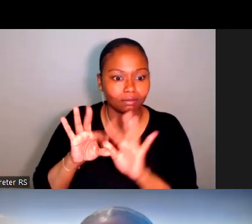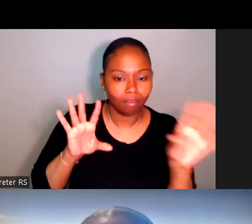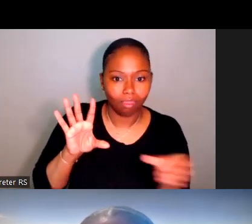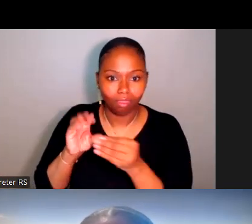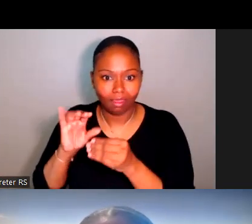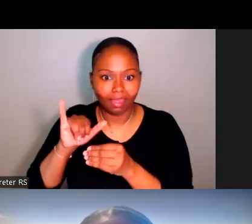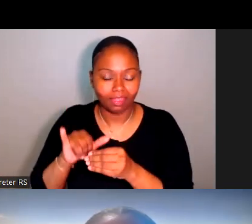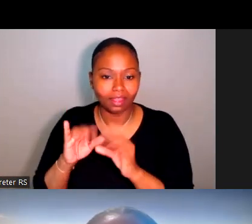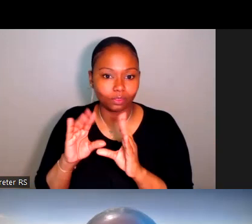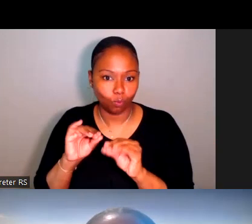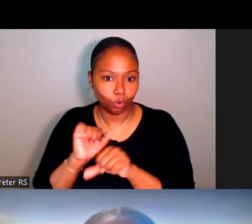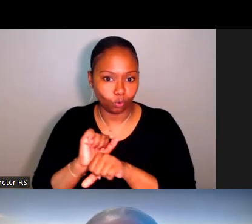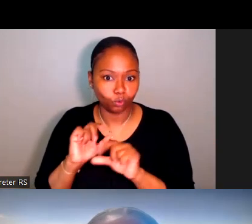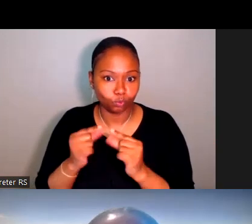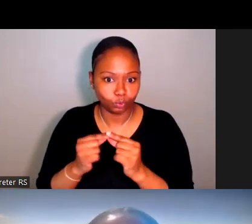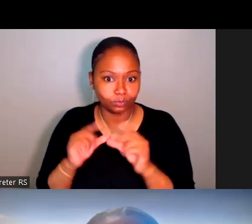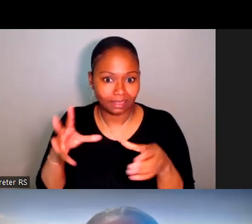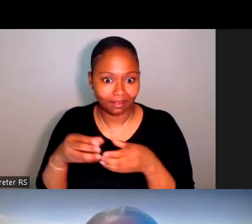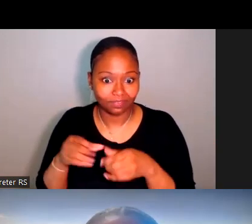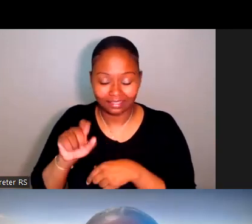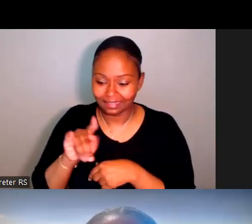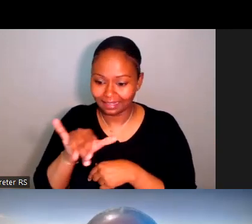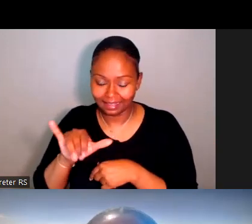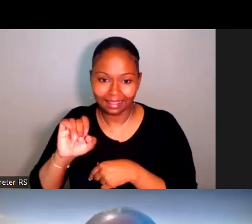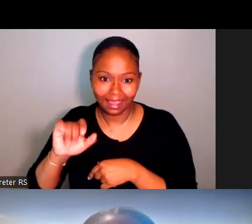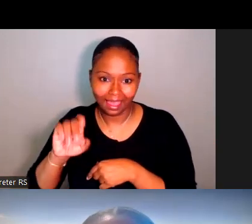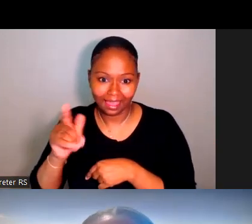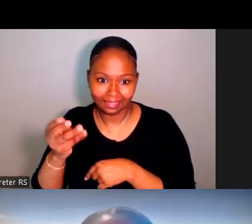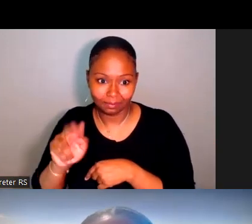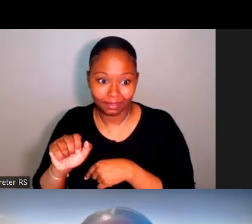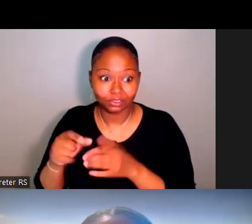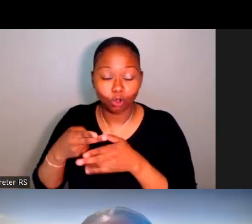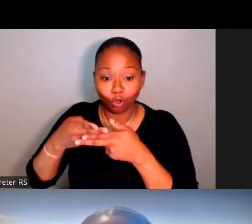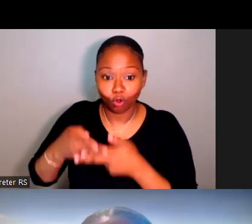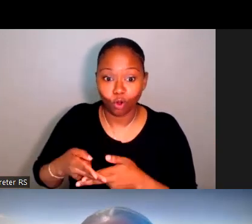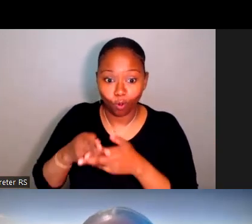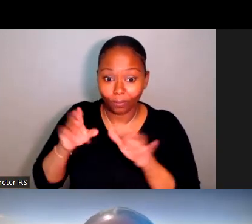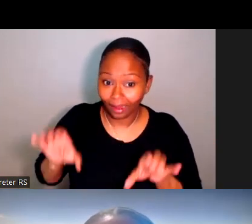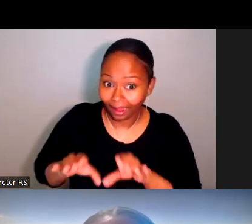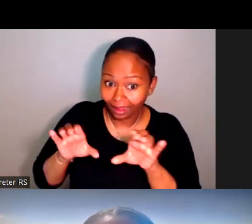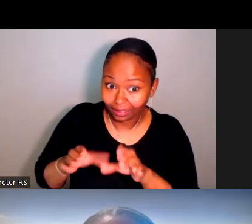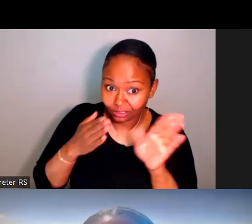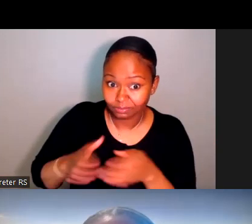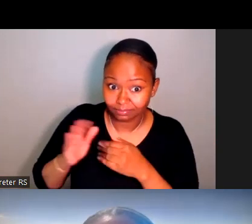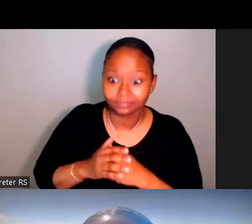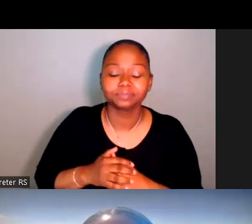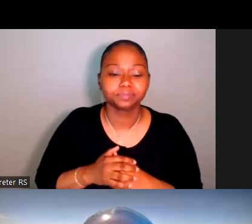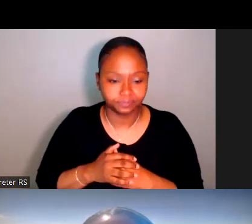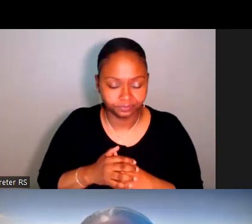We call these key elements actionable principles on which the work group's recommendations will be